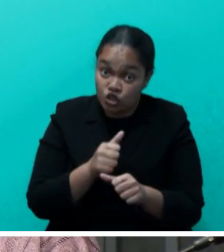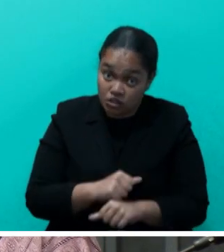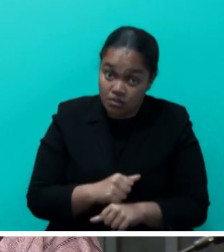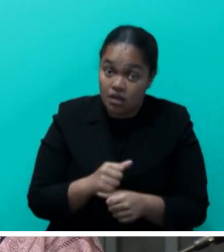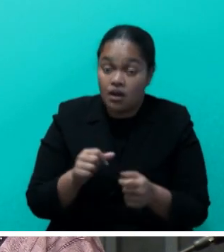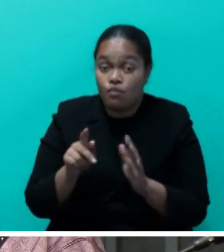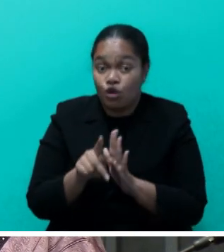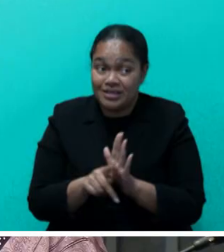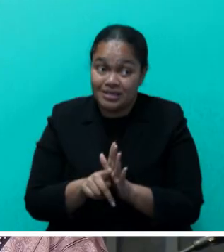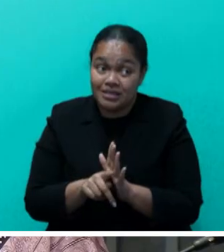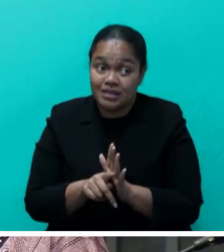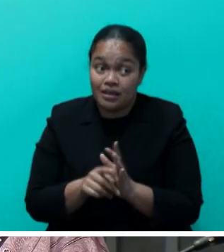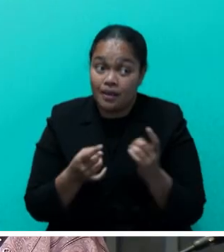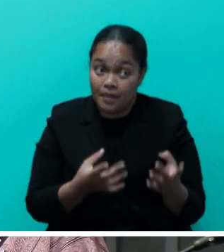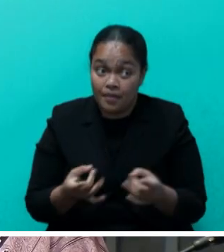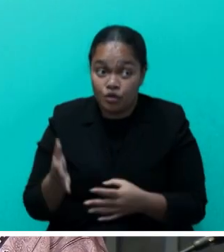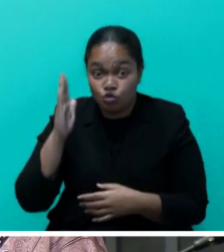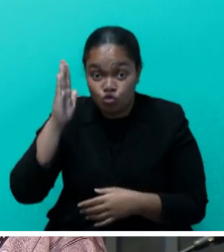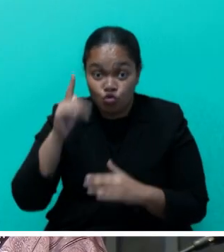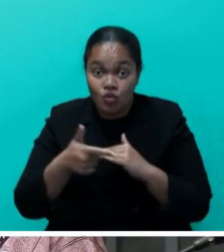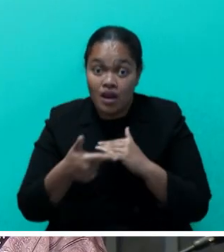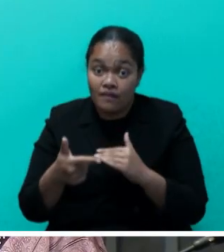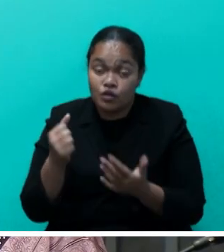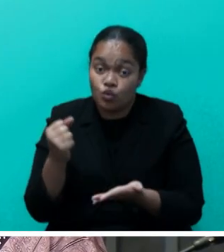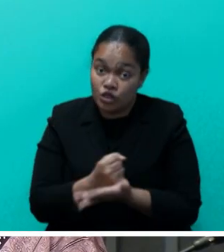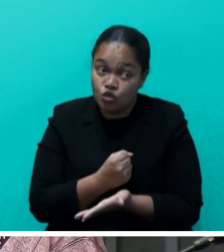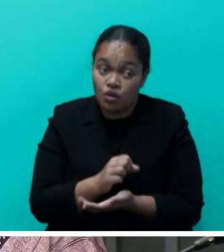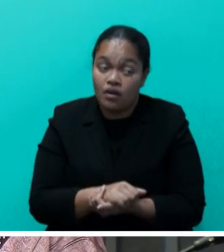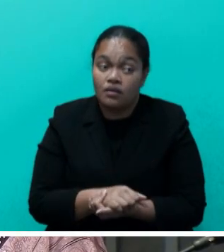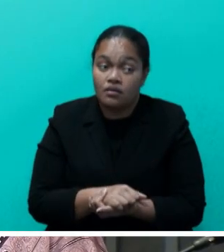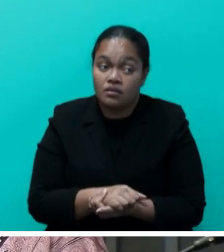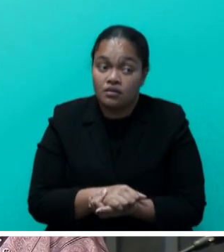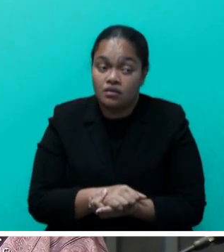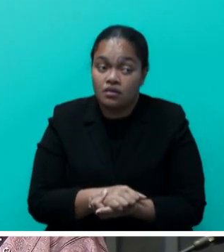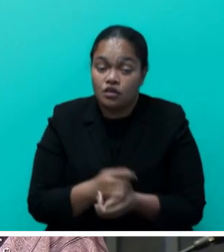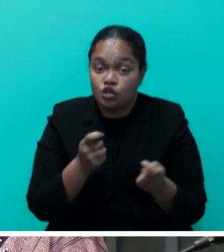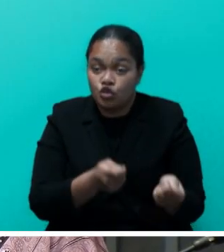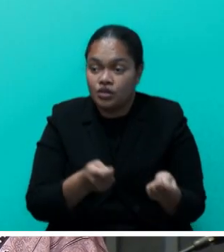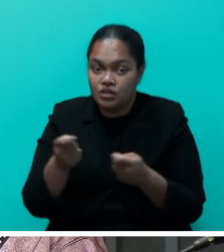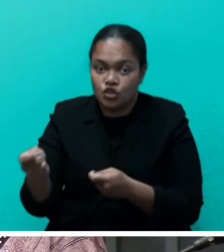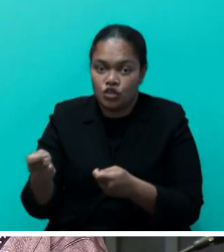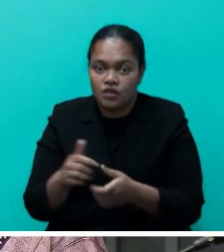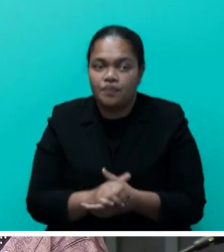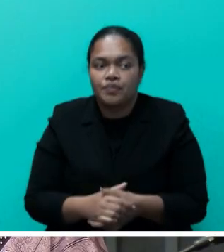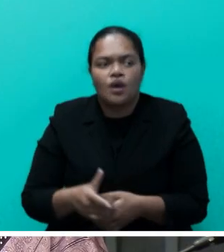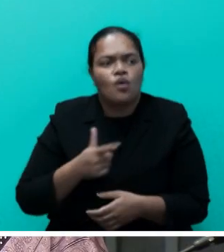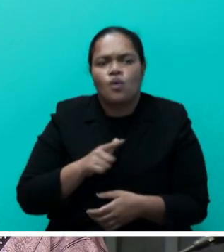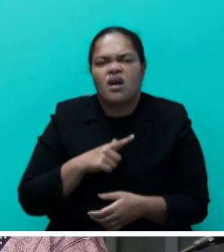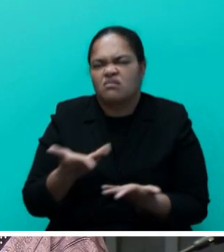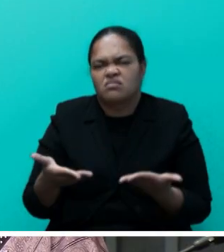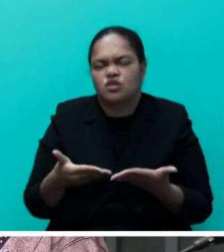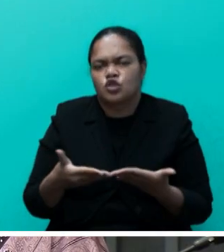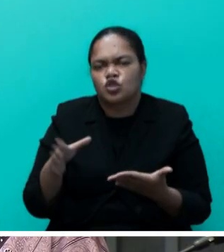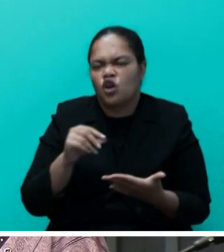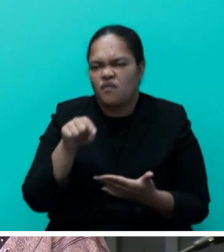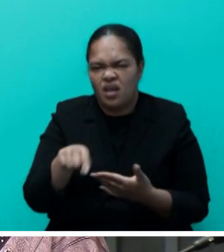preparation at the school level to ensure transition. Why the introduction of the scaling